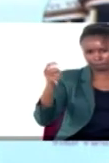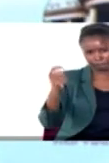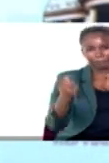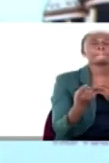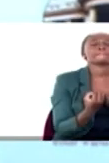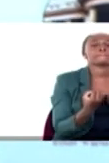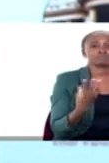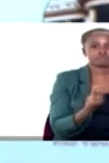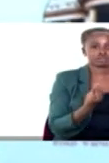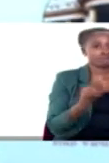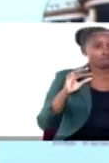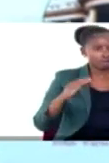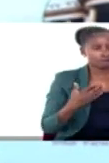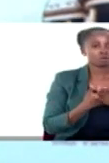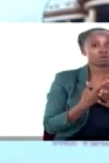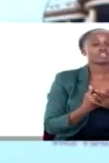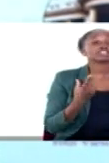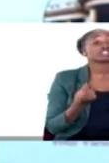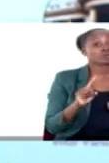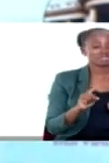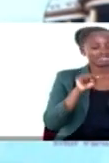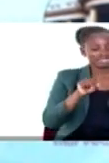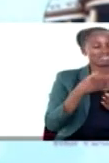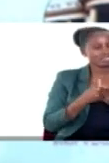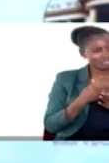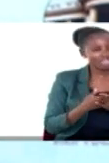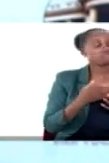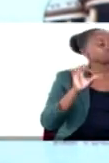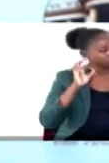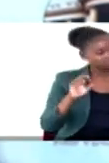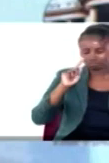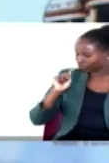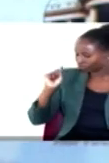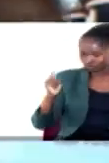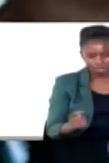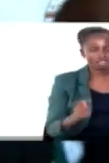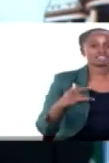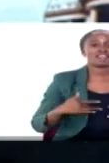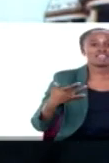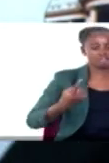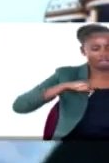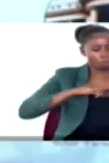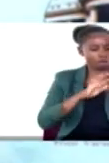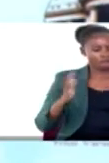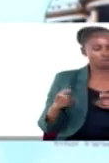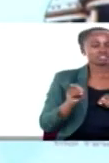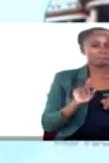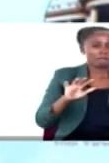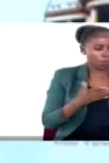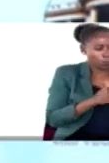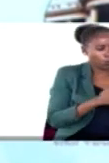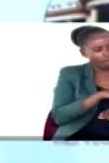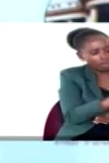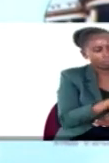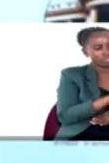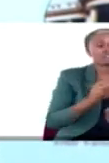to major mega trends that will fundamentally change the way we live and the way we work. What are some of